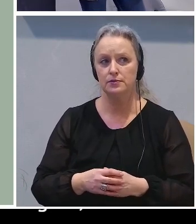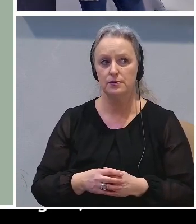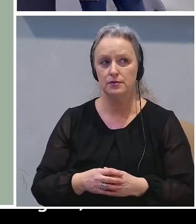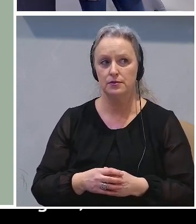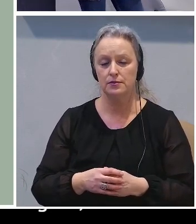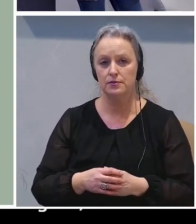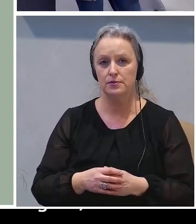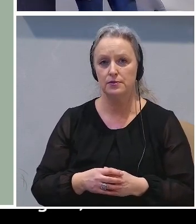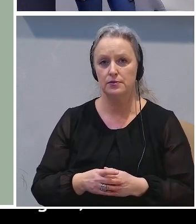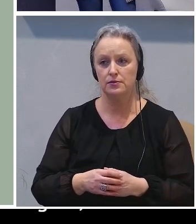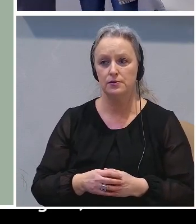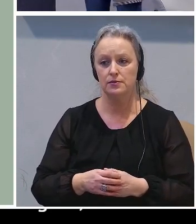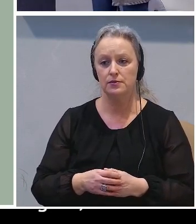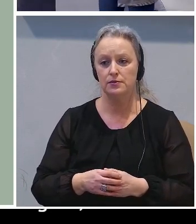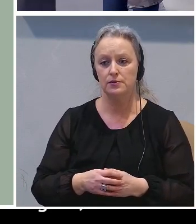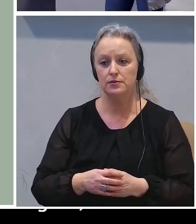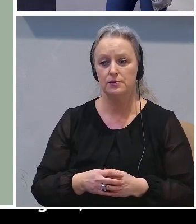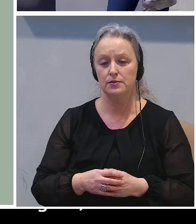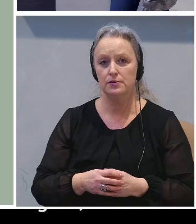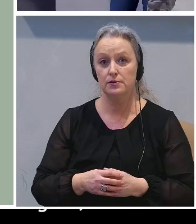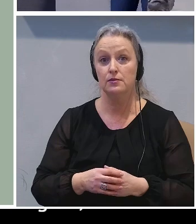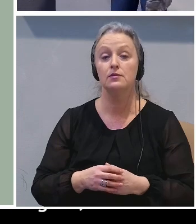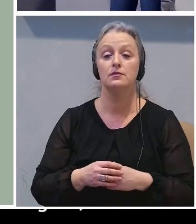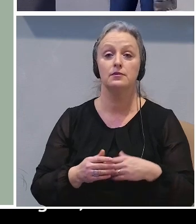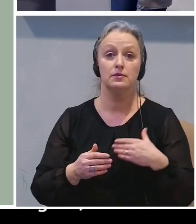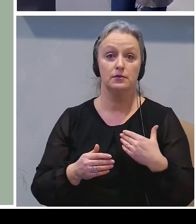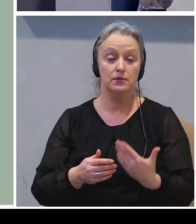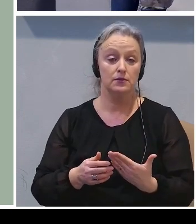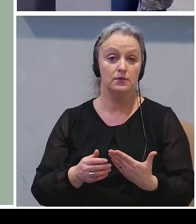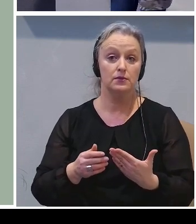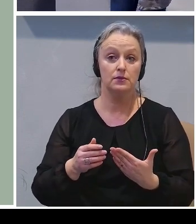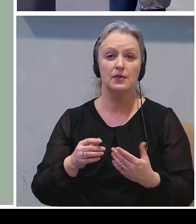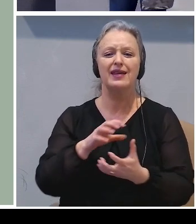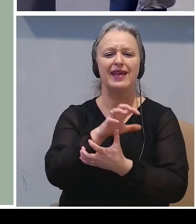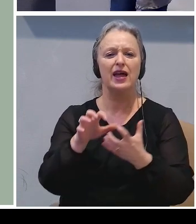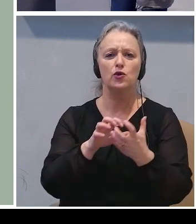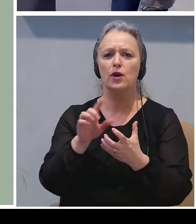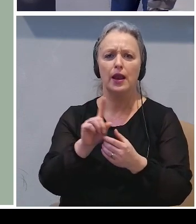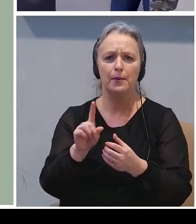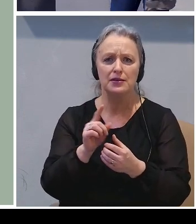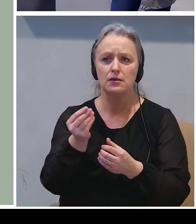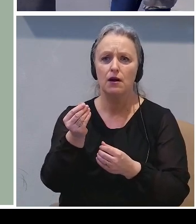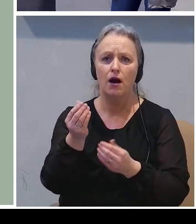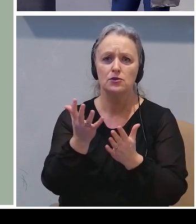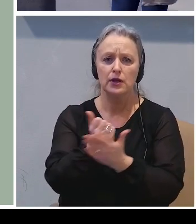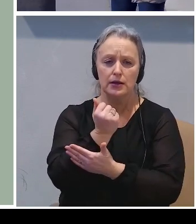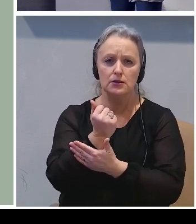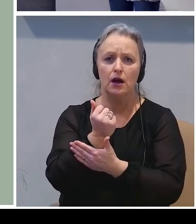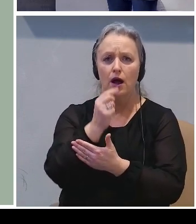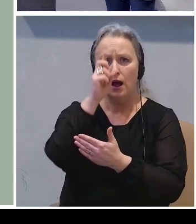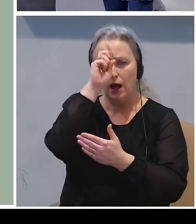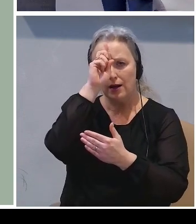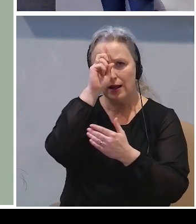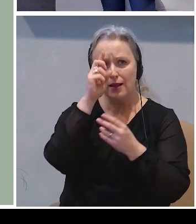go to the multinational component. And then in the planning, so we give advice on the clinical trial design